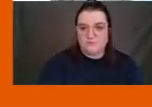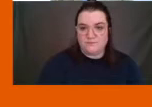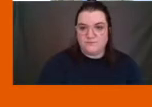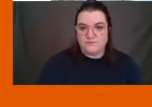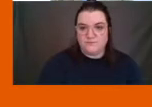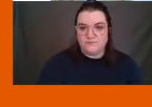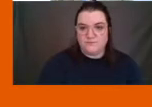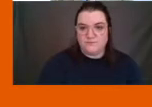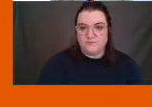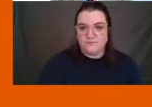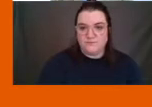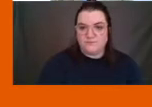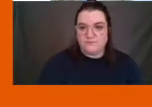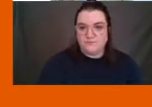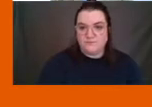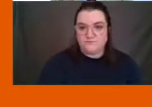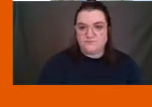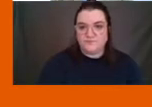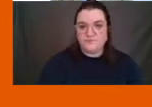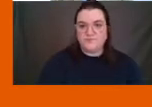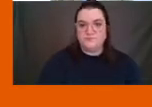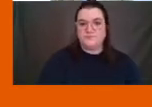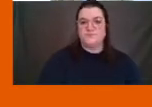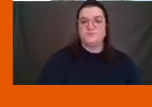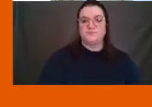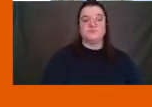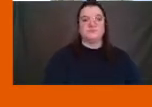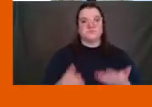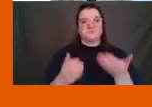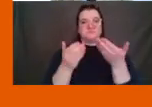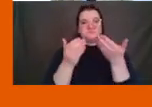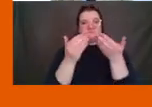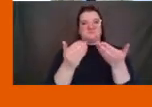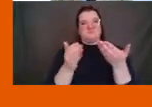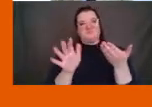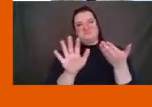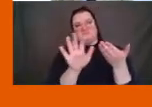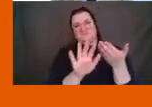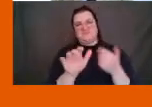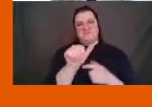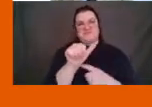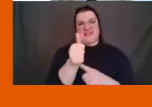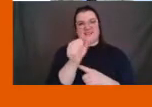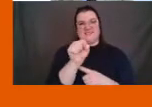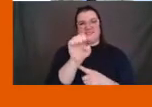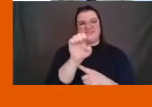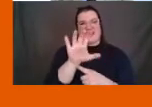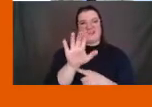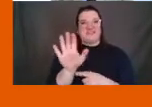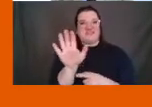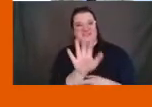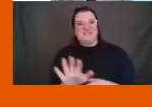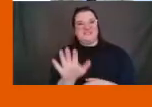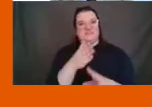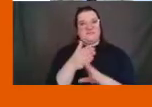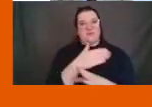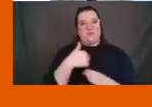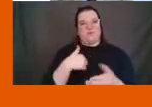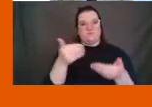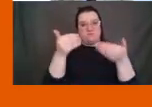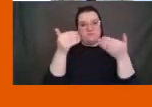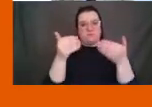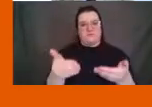We'll give it about another 10 seconds or so before we move on, and then we'll